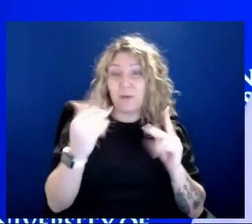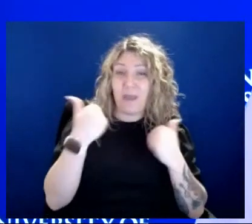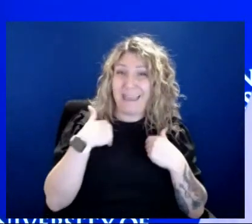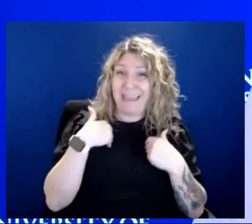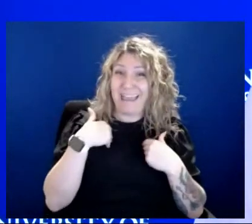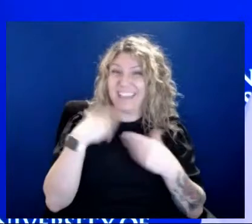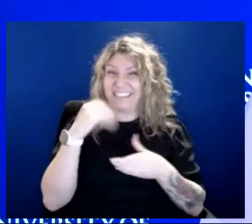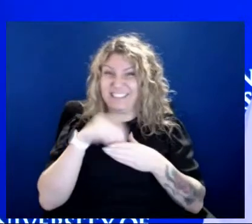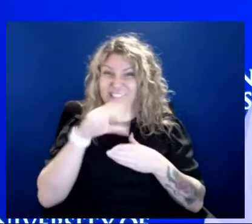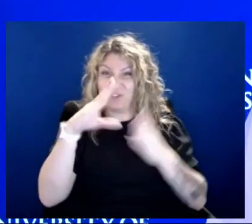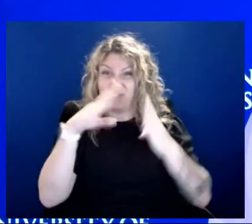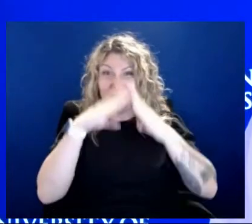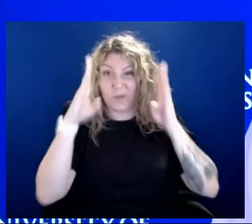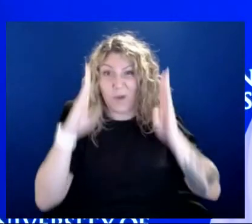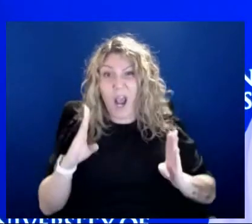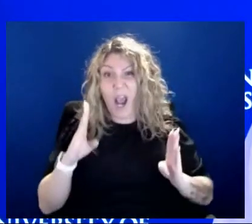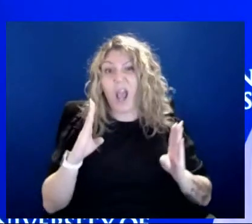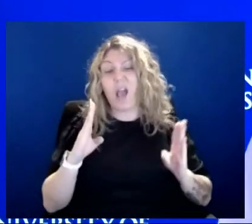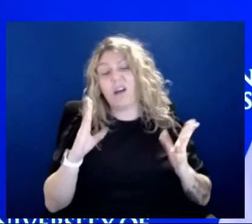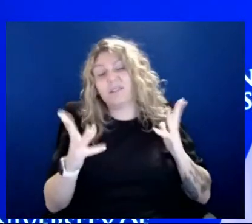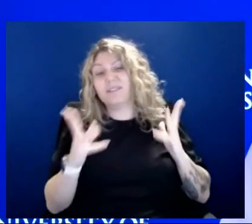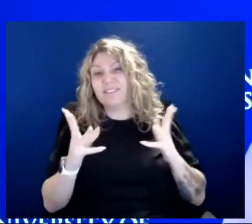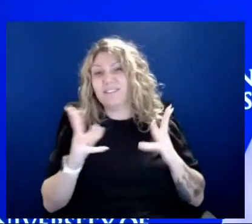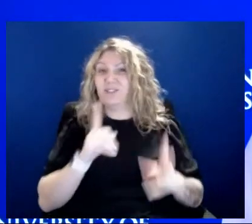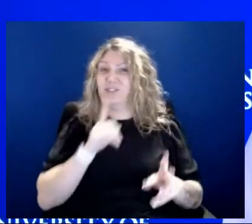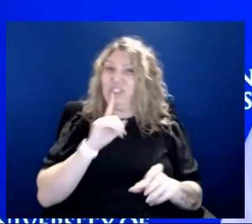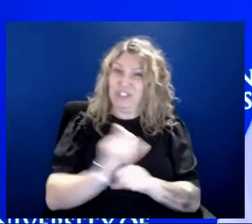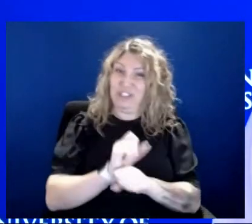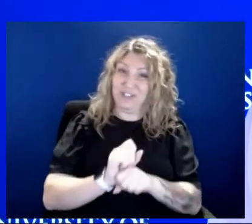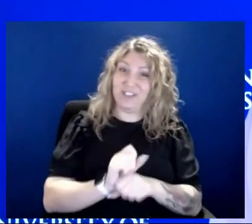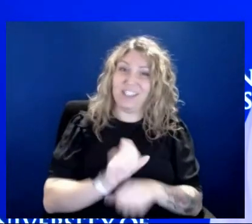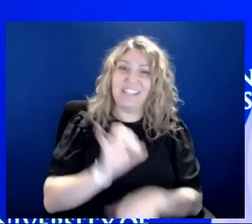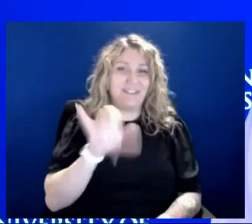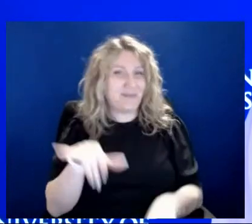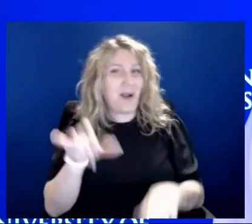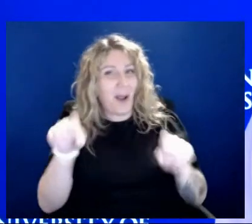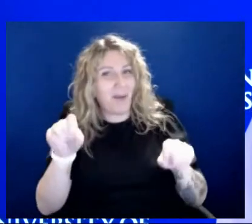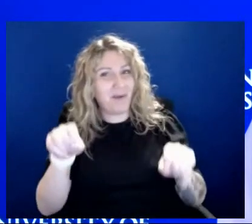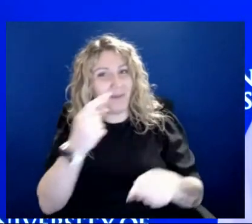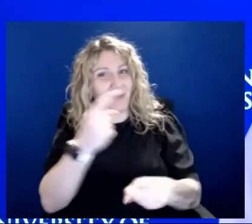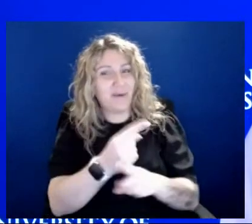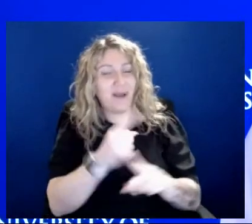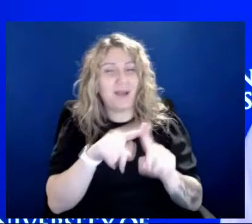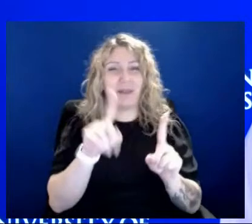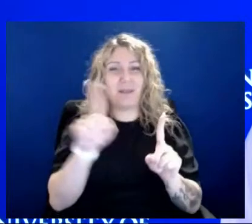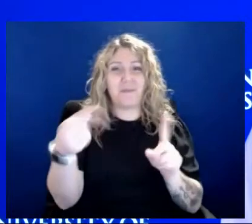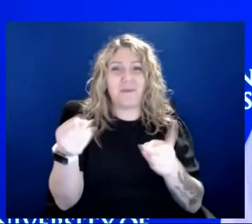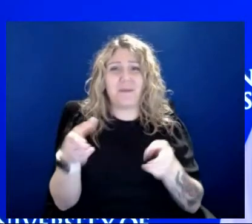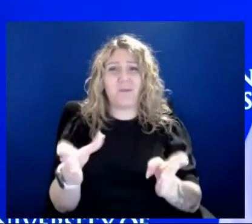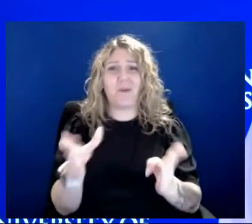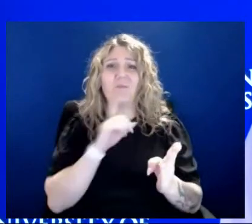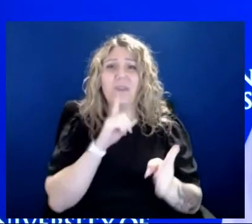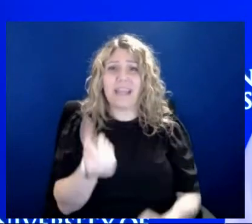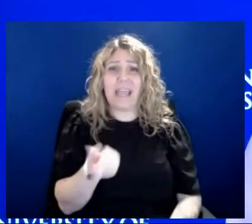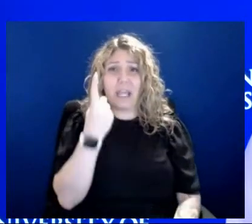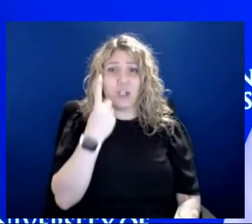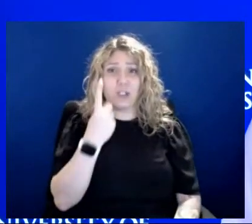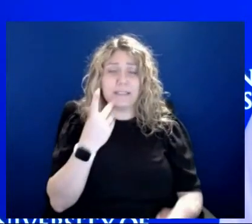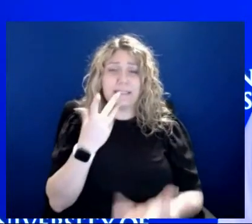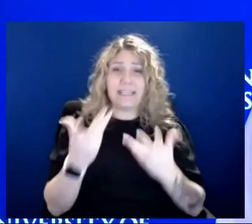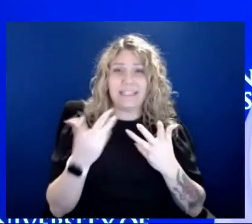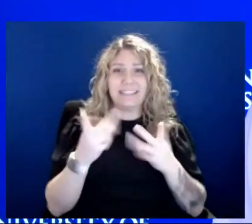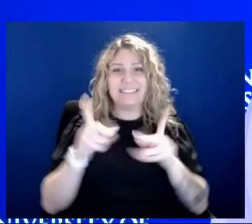and you're fairly certain that's what it is, that's probably what it is. But really, the only way to really understand and know is to do the